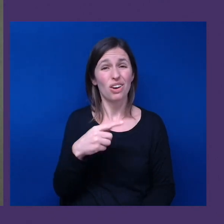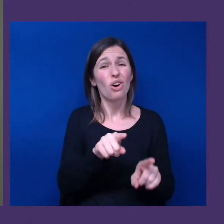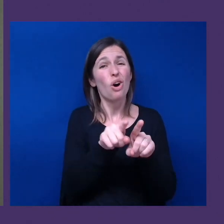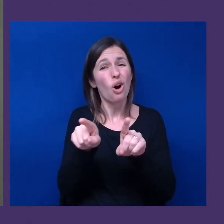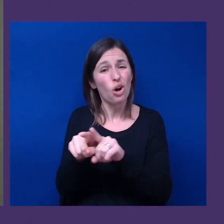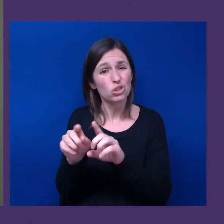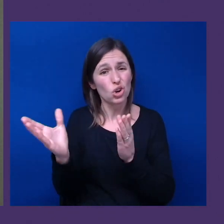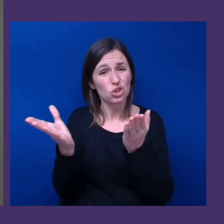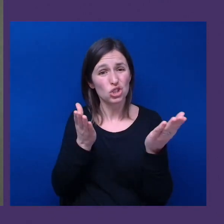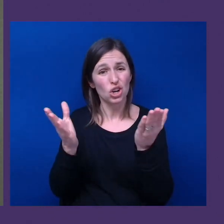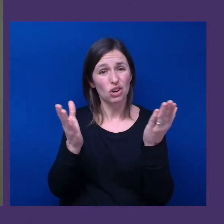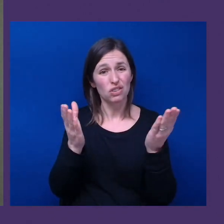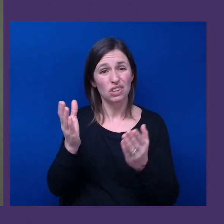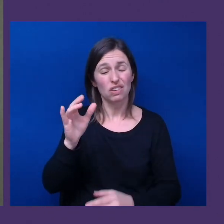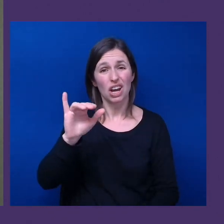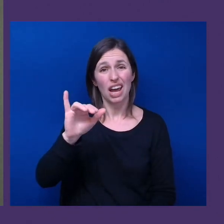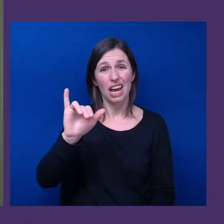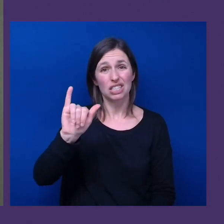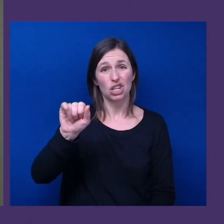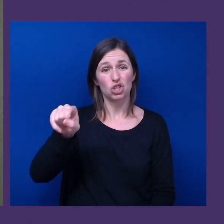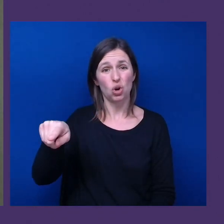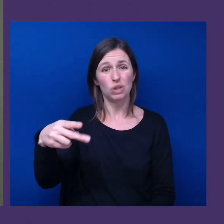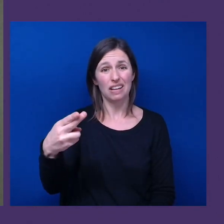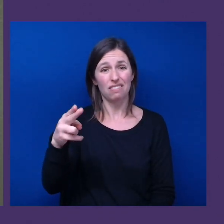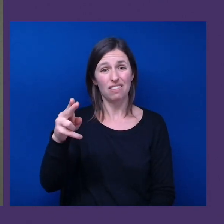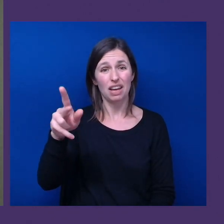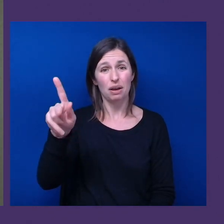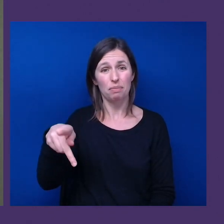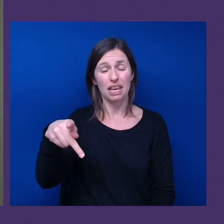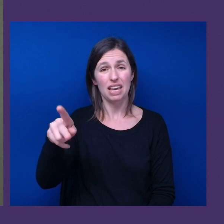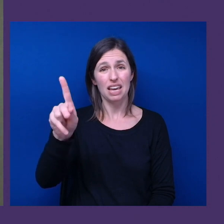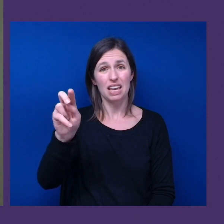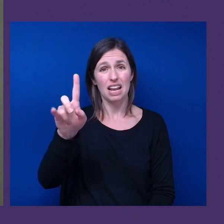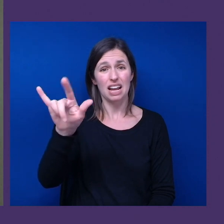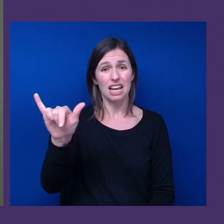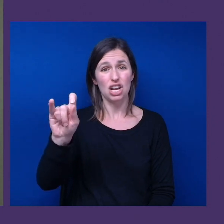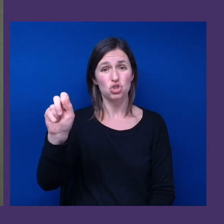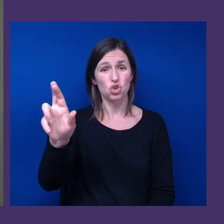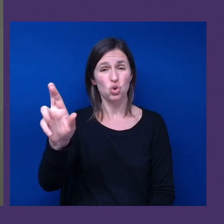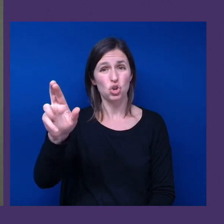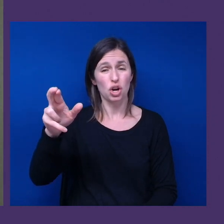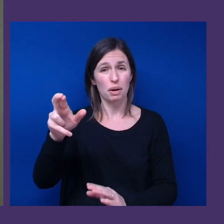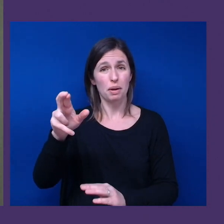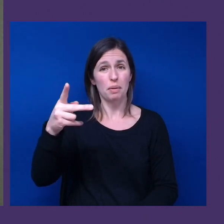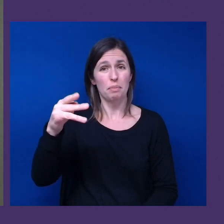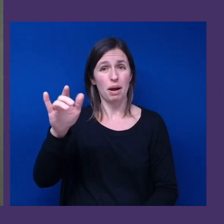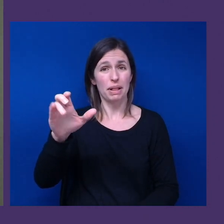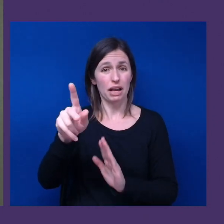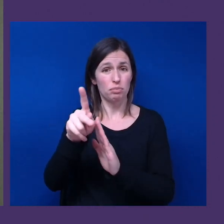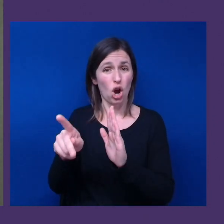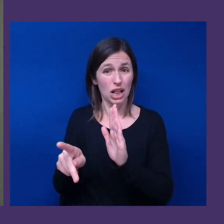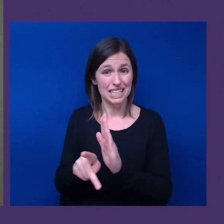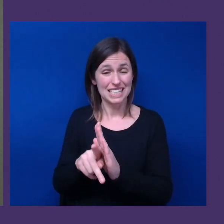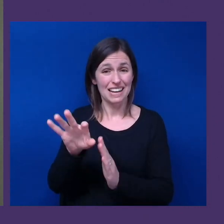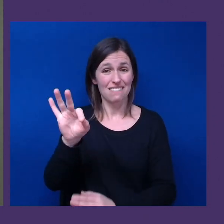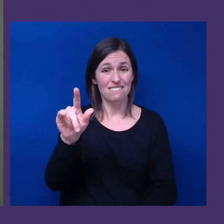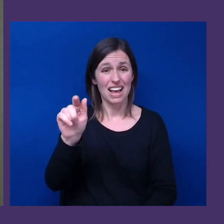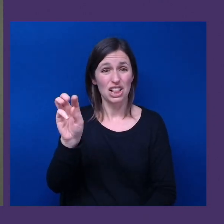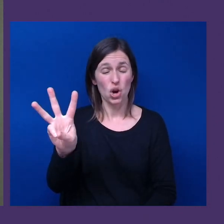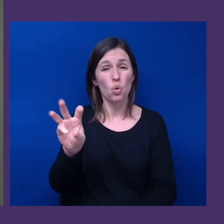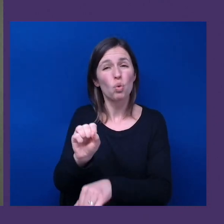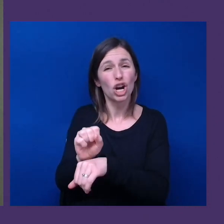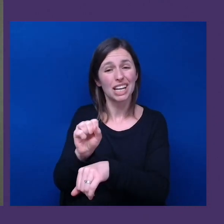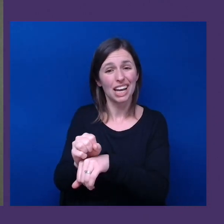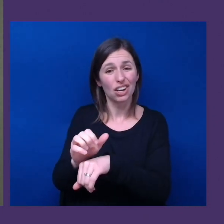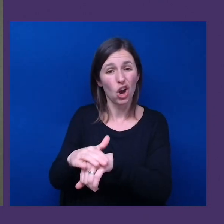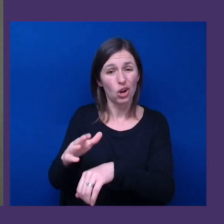and advocating for individuals with disabilities. Please check out my website at davideganadvocacy.com. And